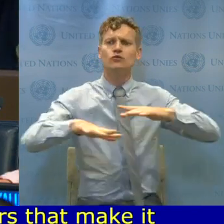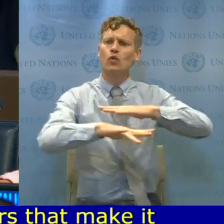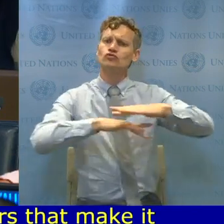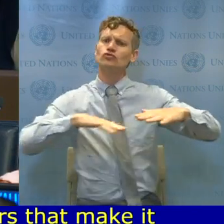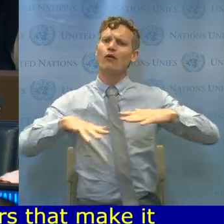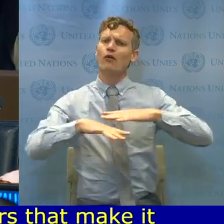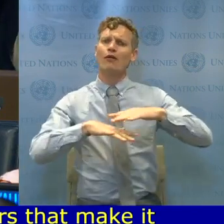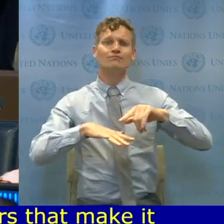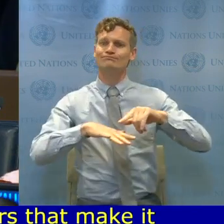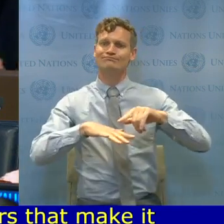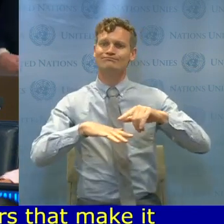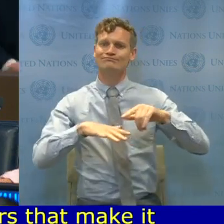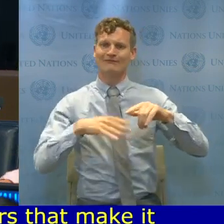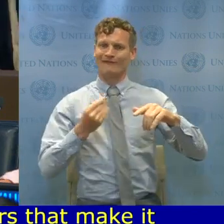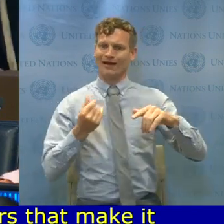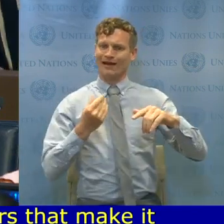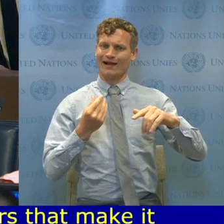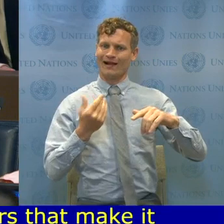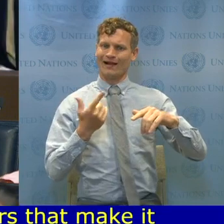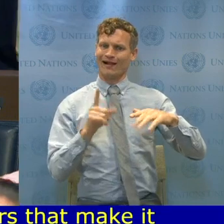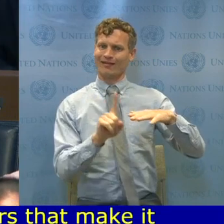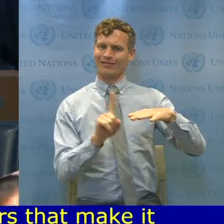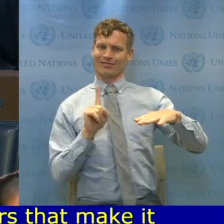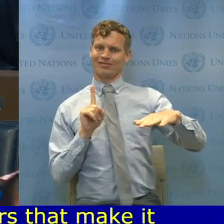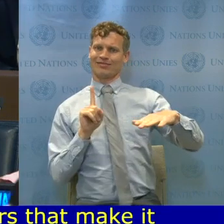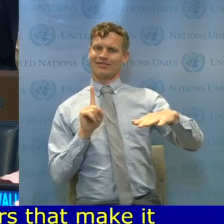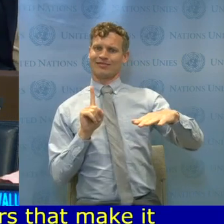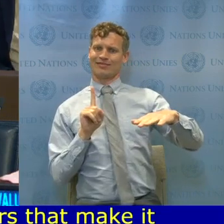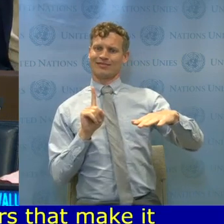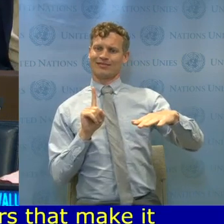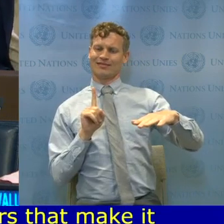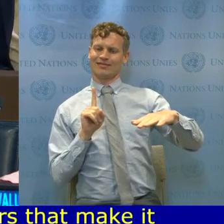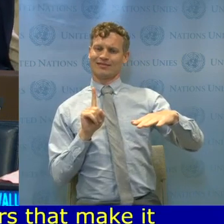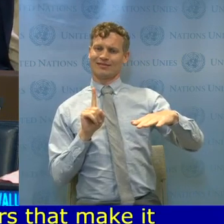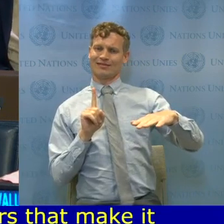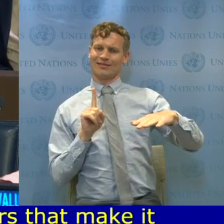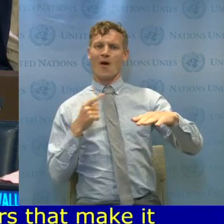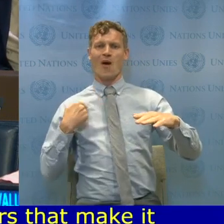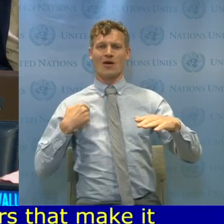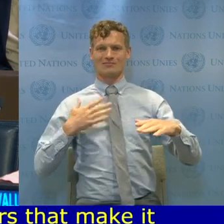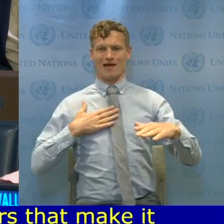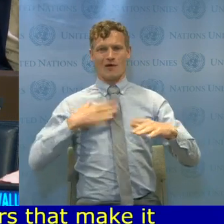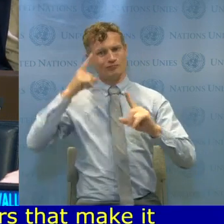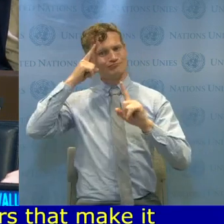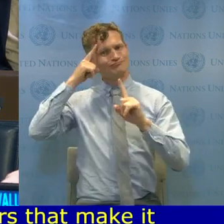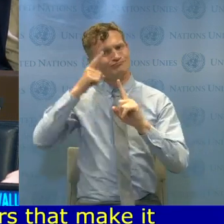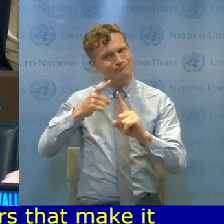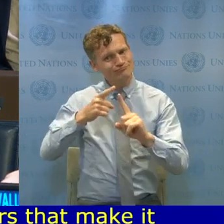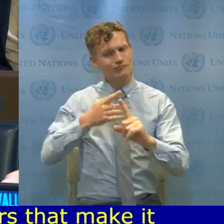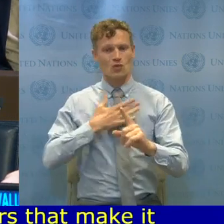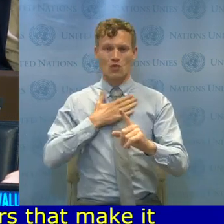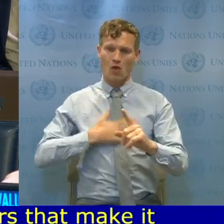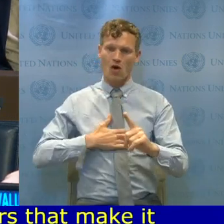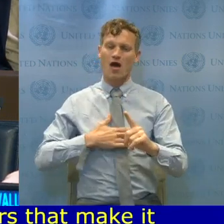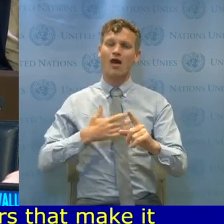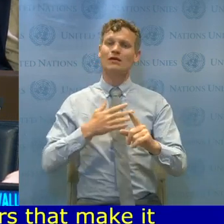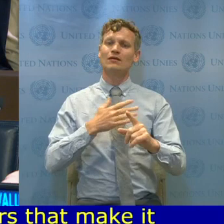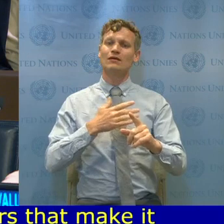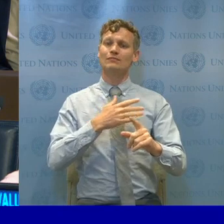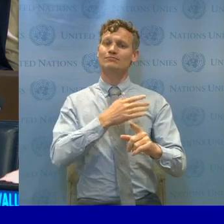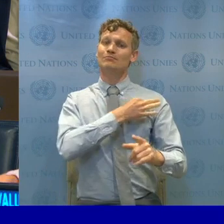We are endeavoring to ensure that doctors become aware of the fact that